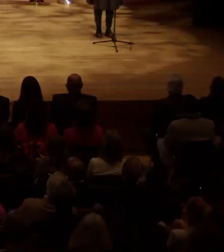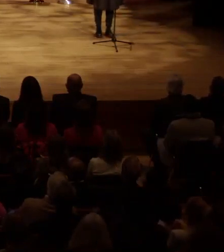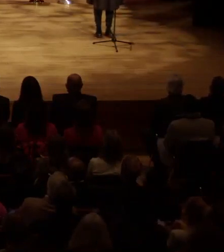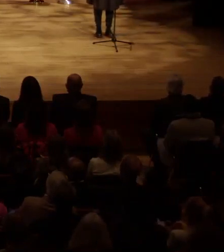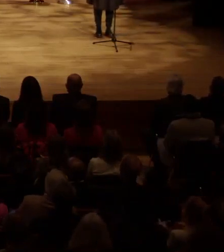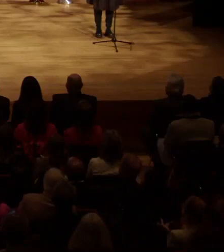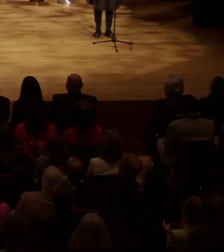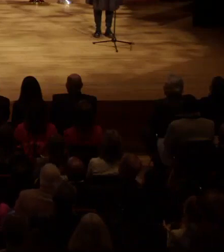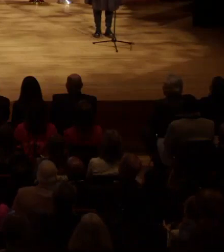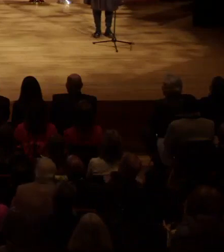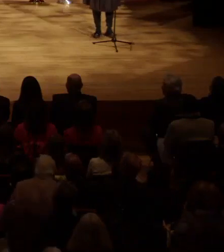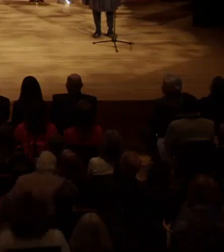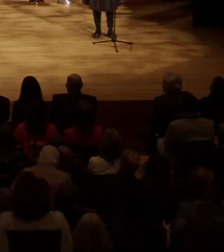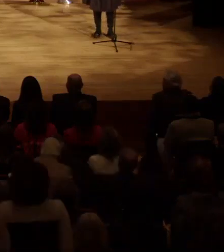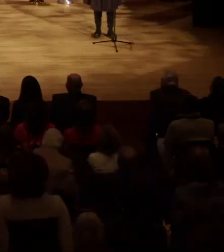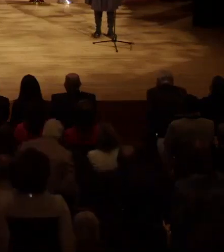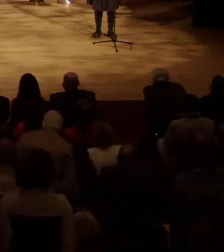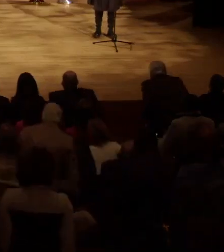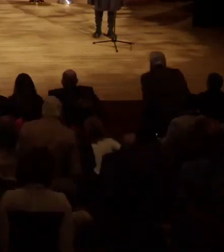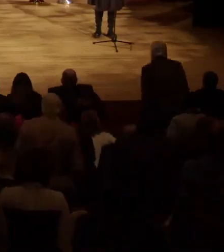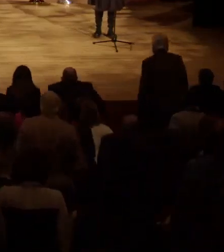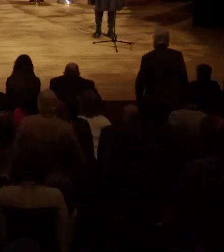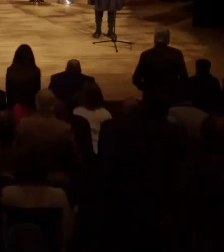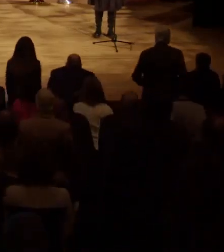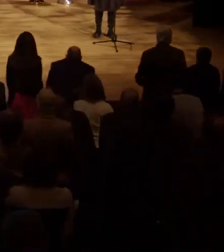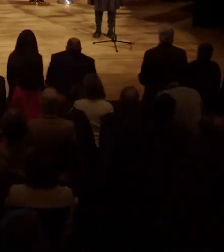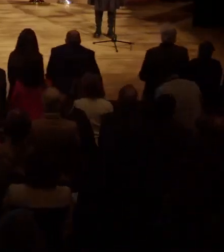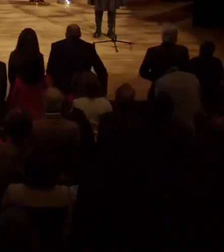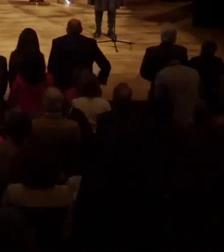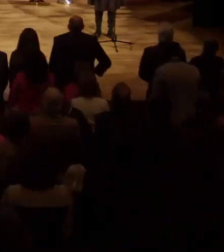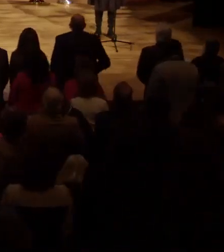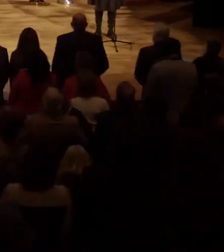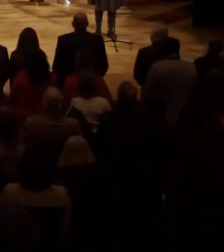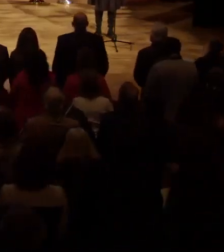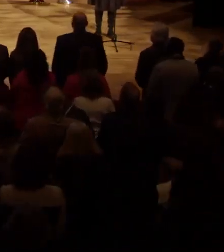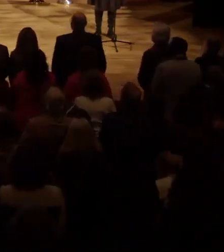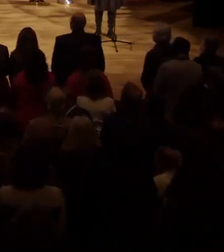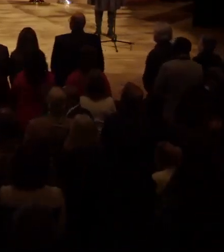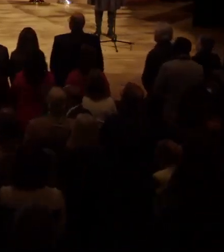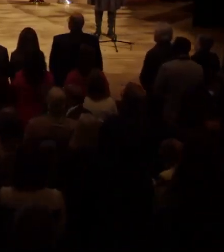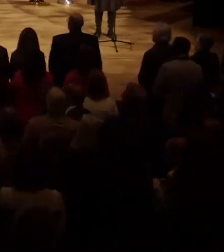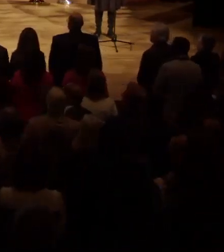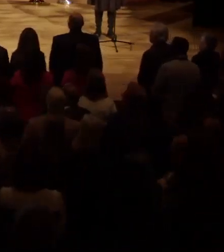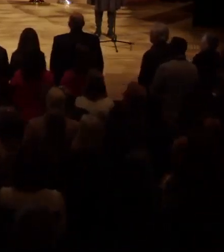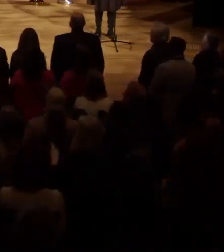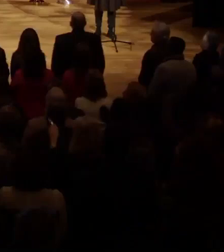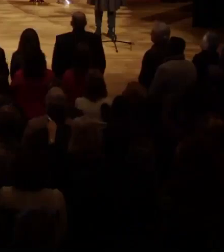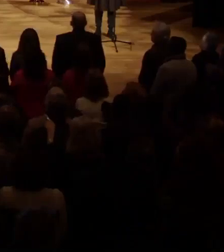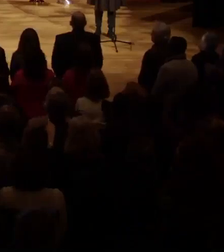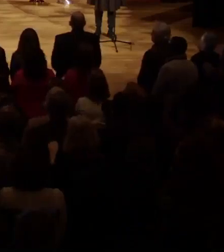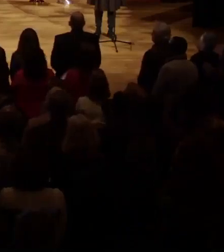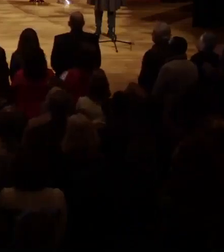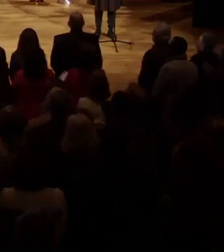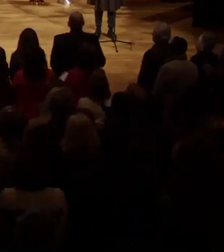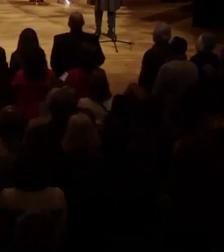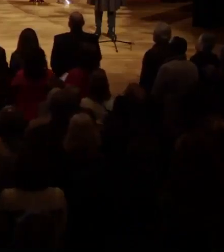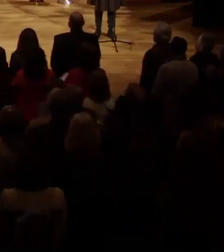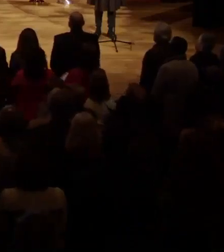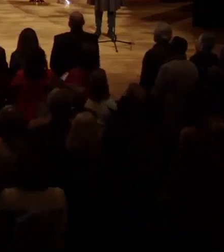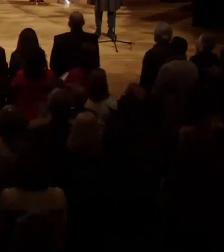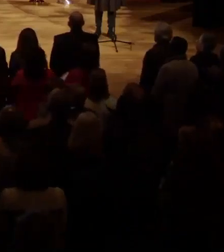Oh, see, can you see by the